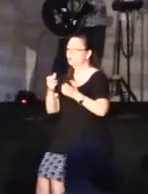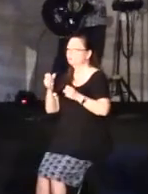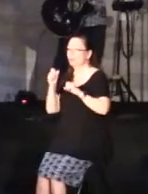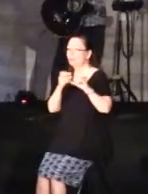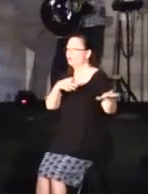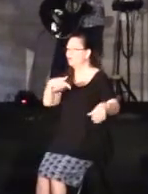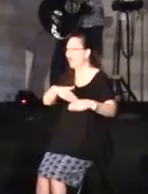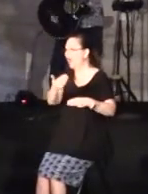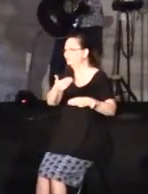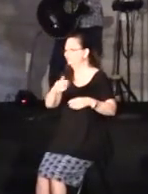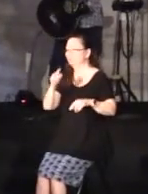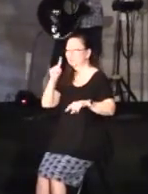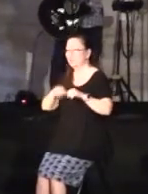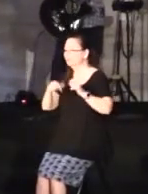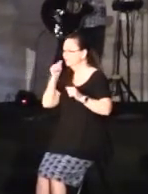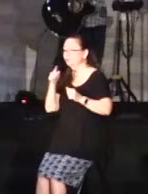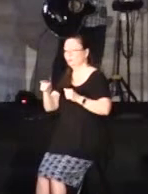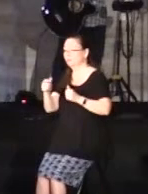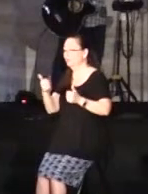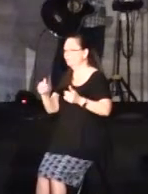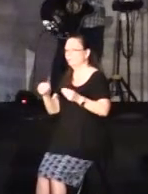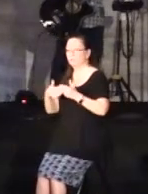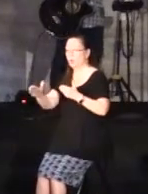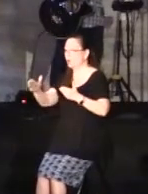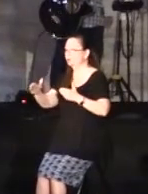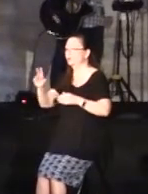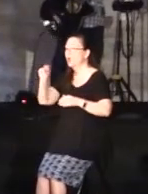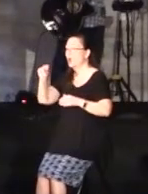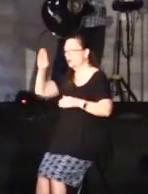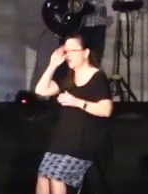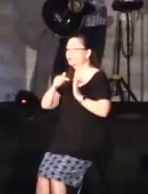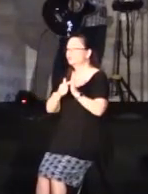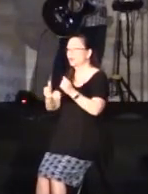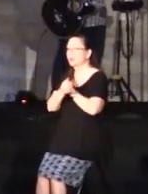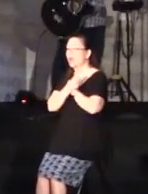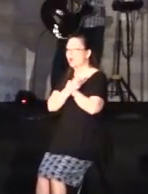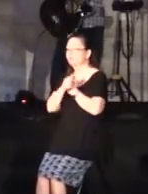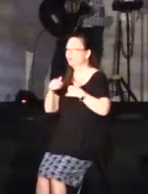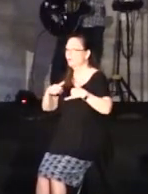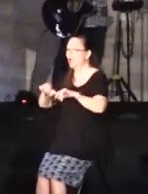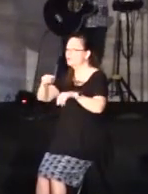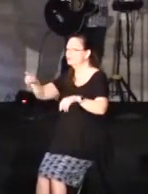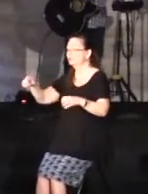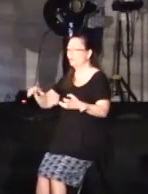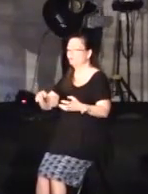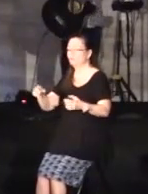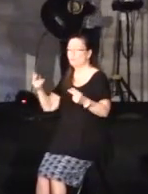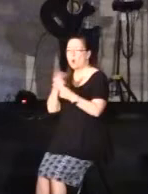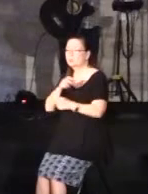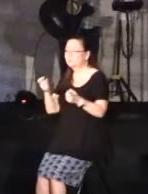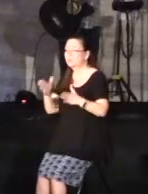just can't put up with you anymore. Oh, no. God demonstrated his love for you in this, and that while you were the worst sinner, he died for